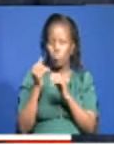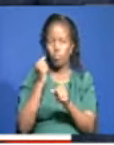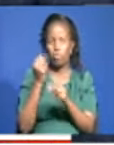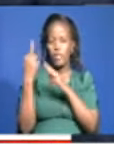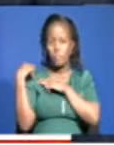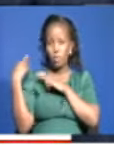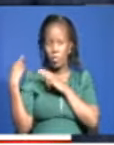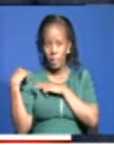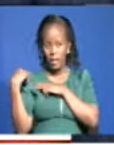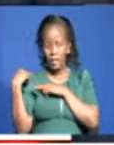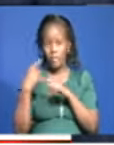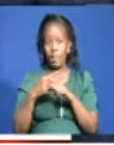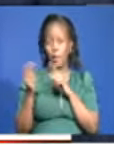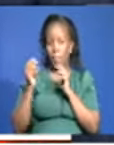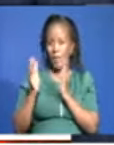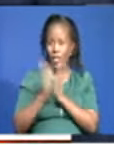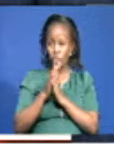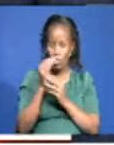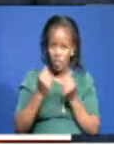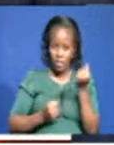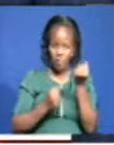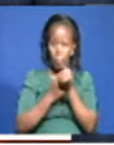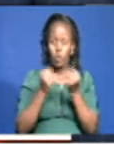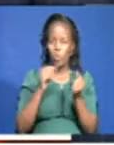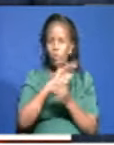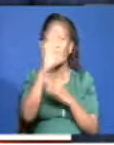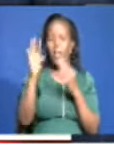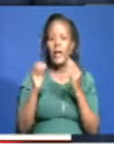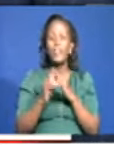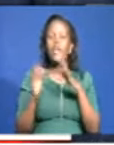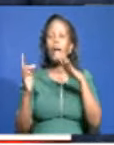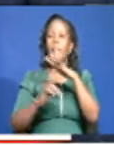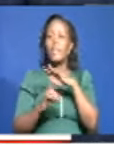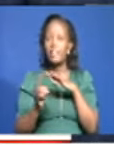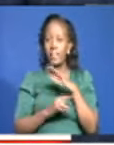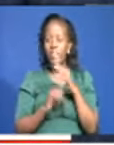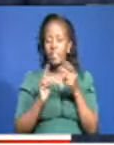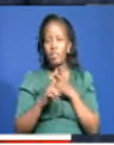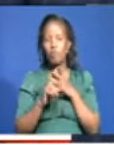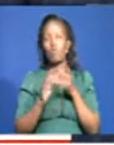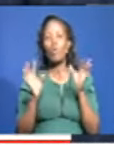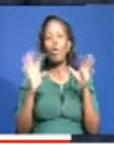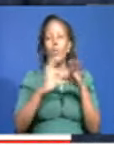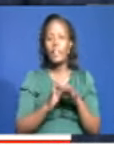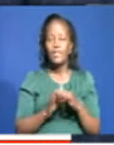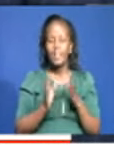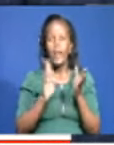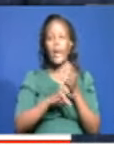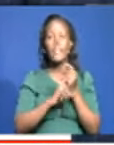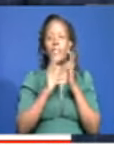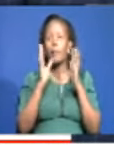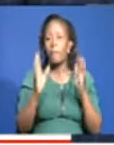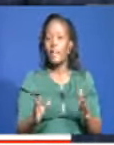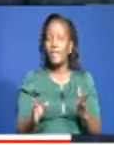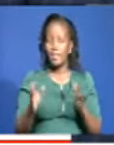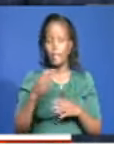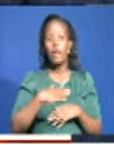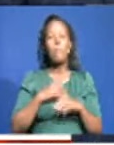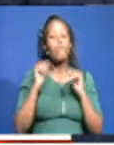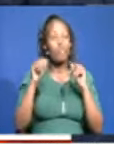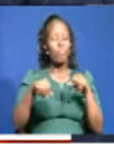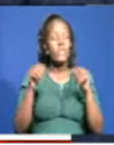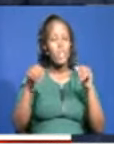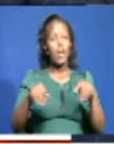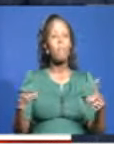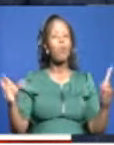the support of the entire ministry, our agencies, and our partners, I'll be able to deliver to